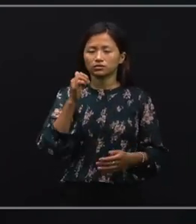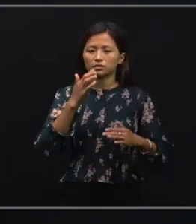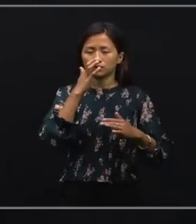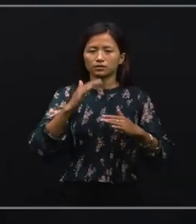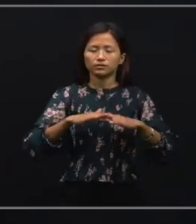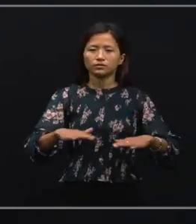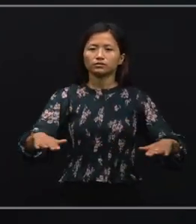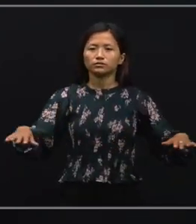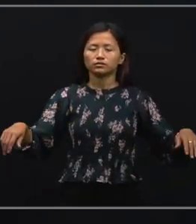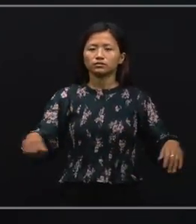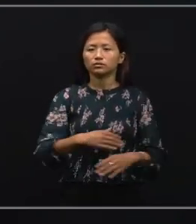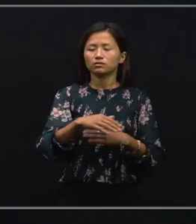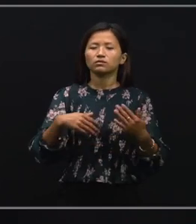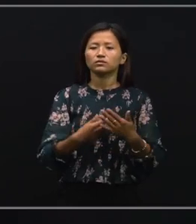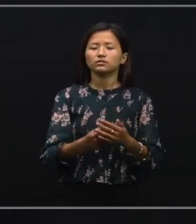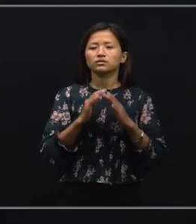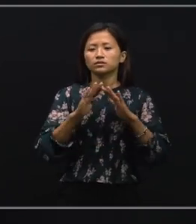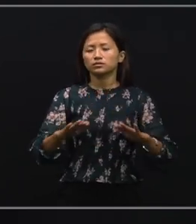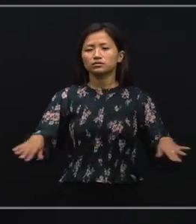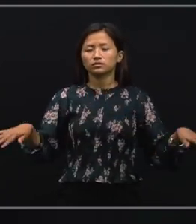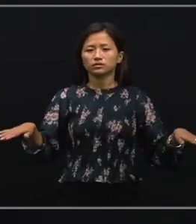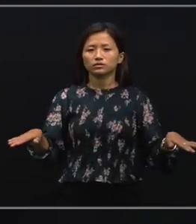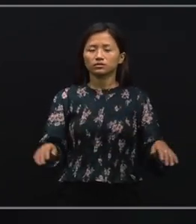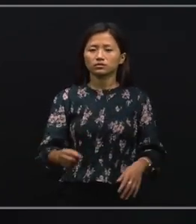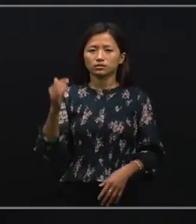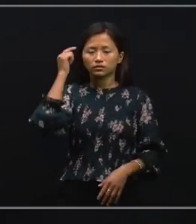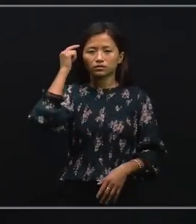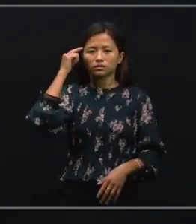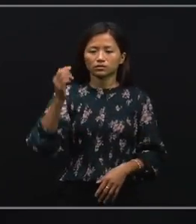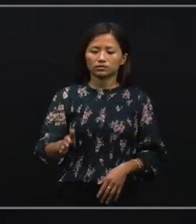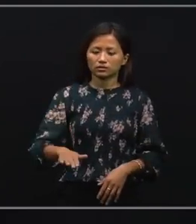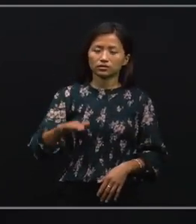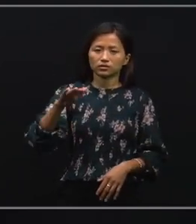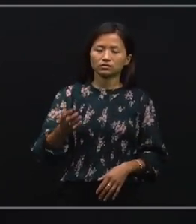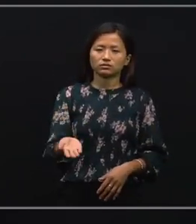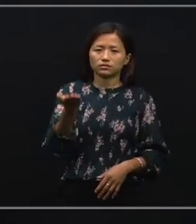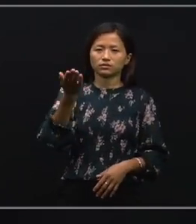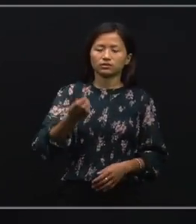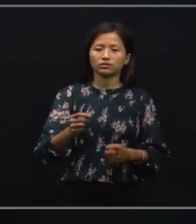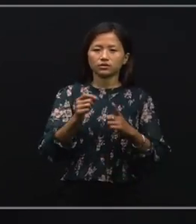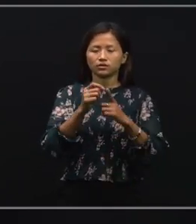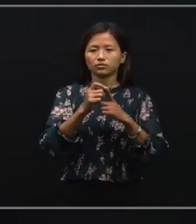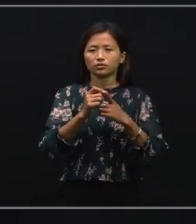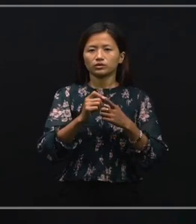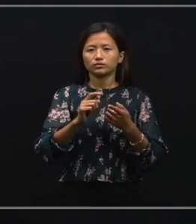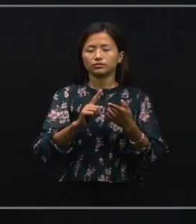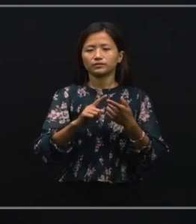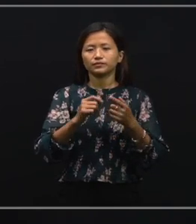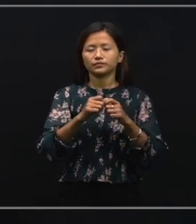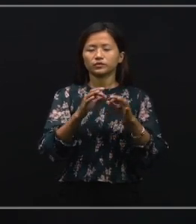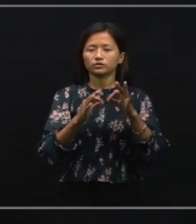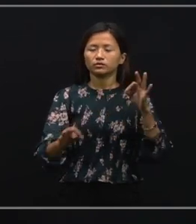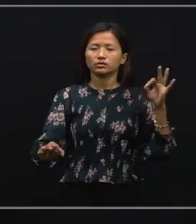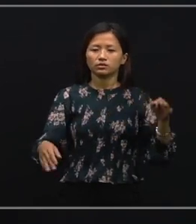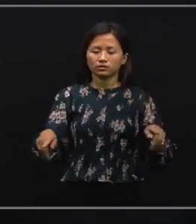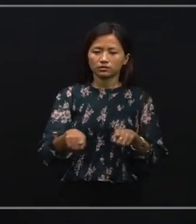The same thing with you all, my dear students. You may be thinking that you are just a teenage and this poem does not relate to you in any